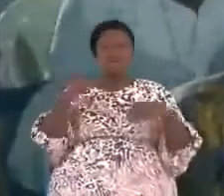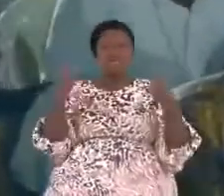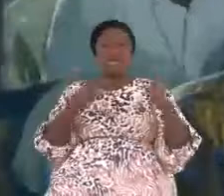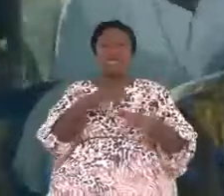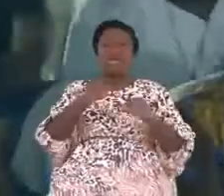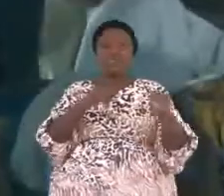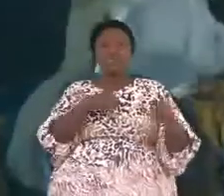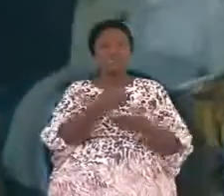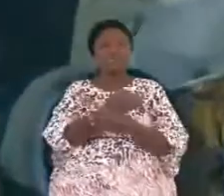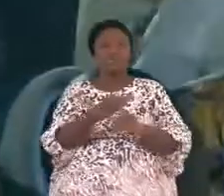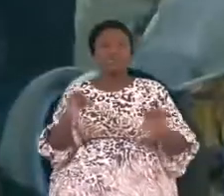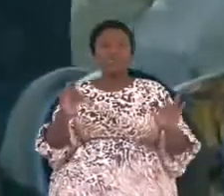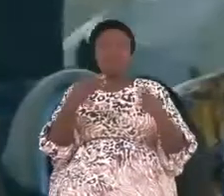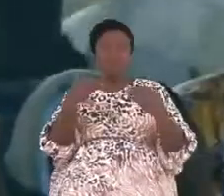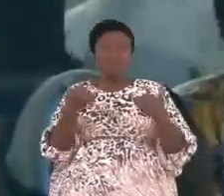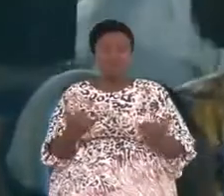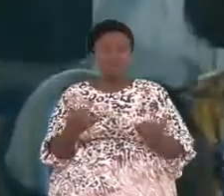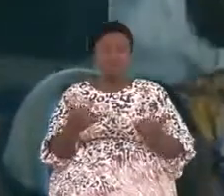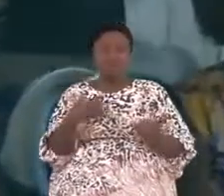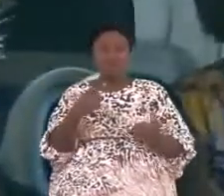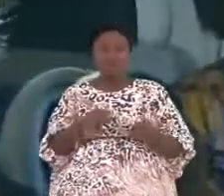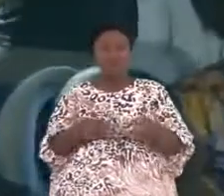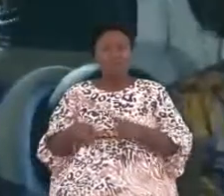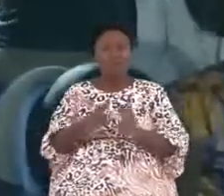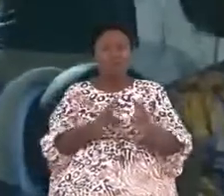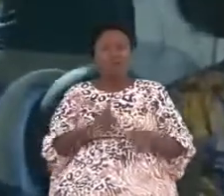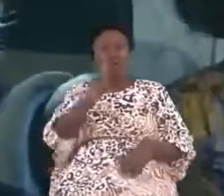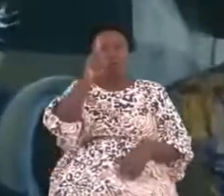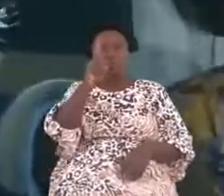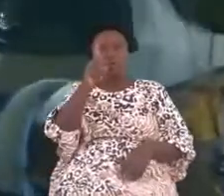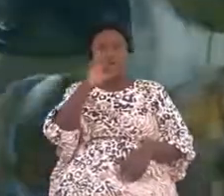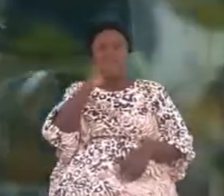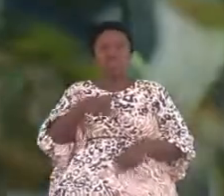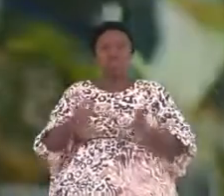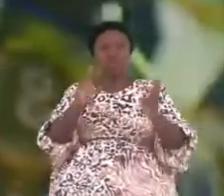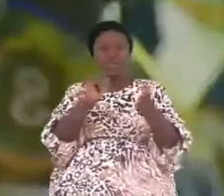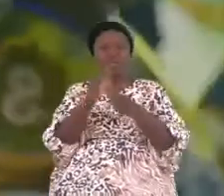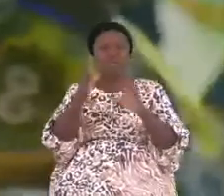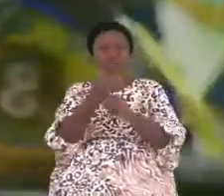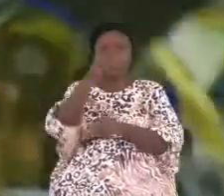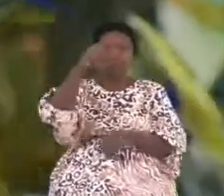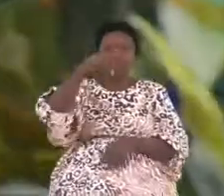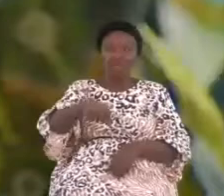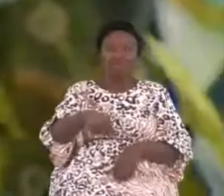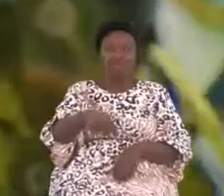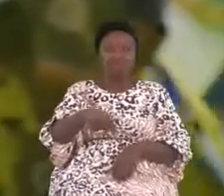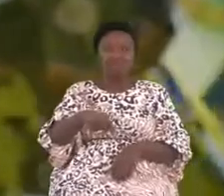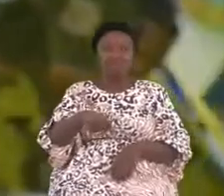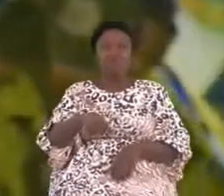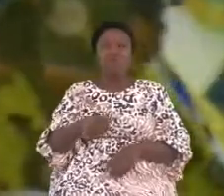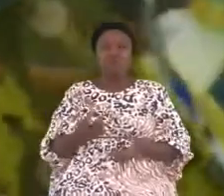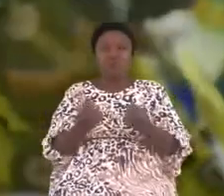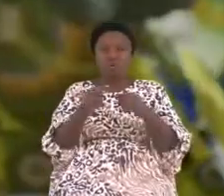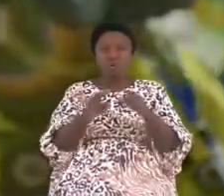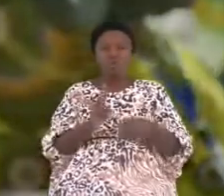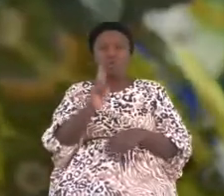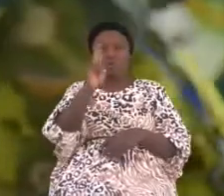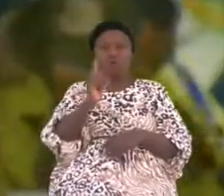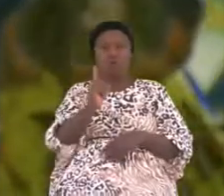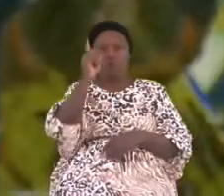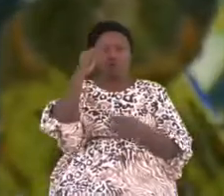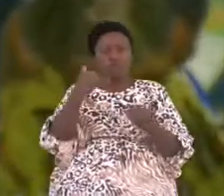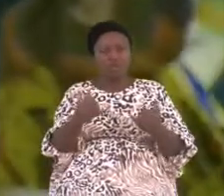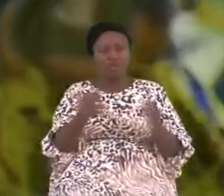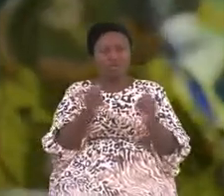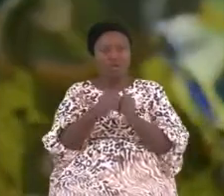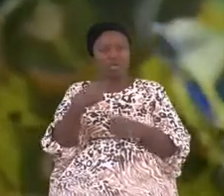Now, the way up is the way you took down. You come up now with the same words like